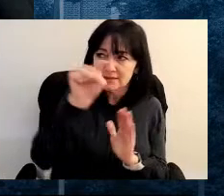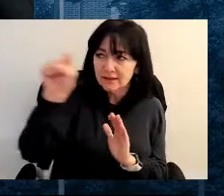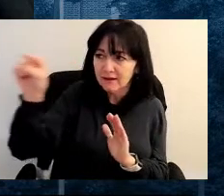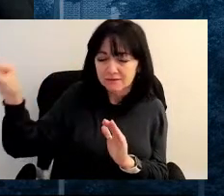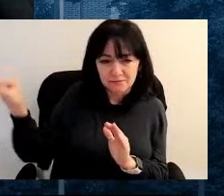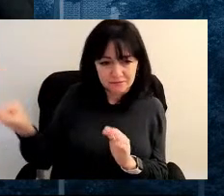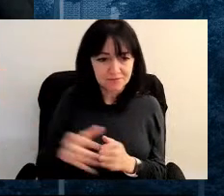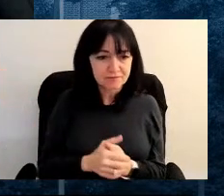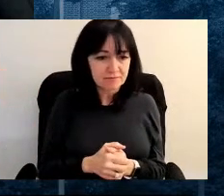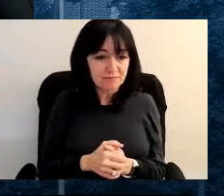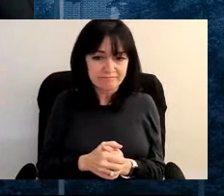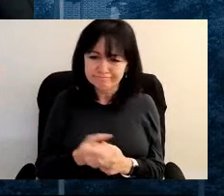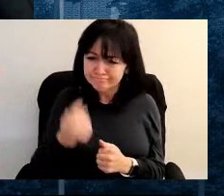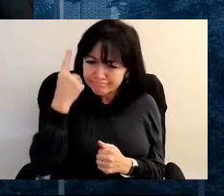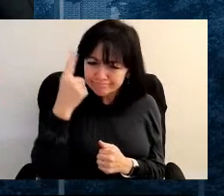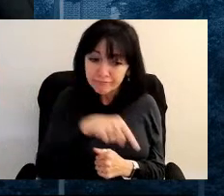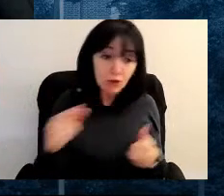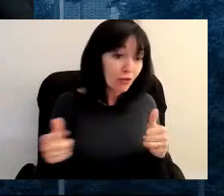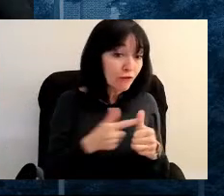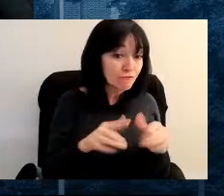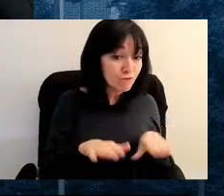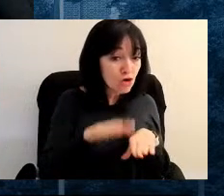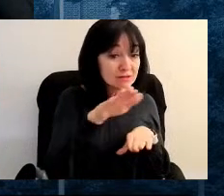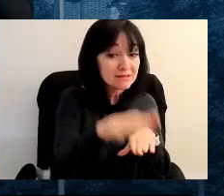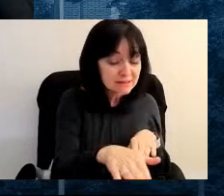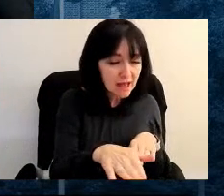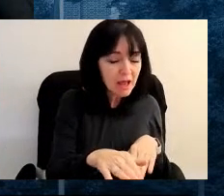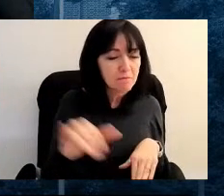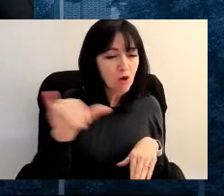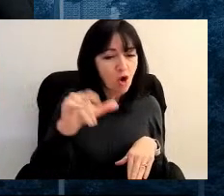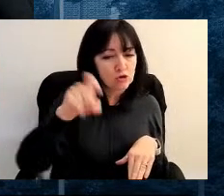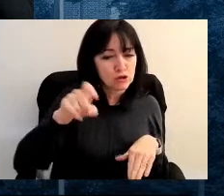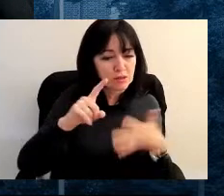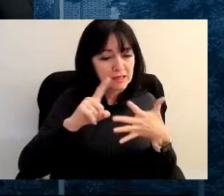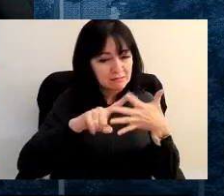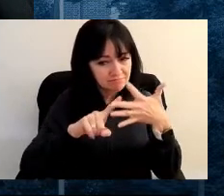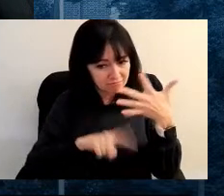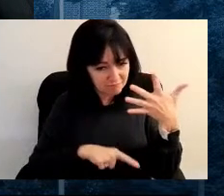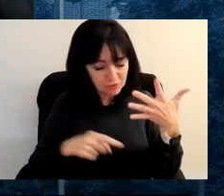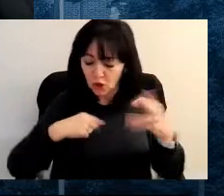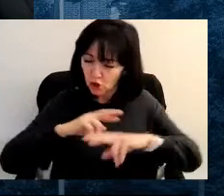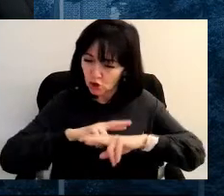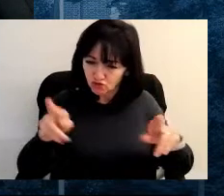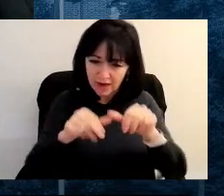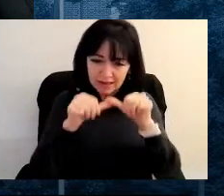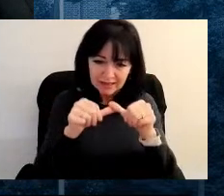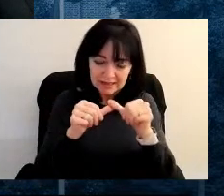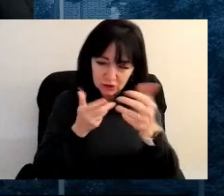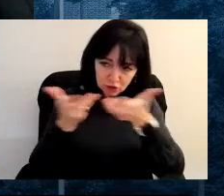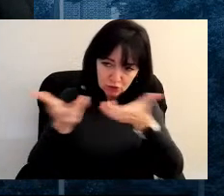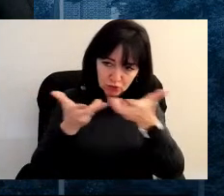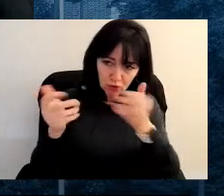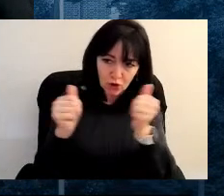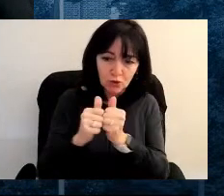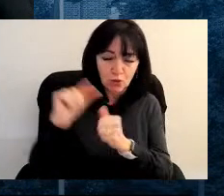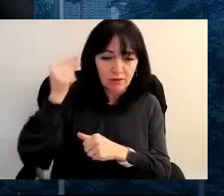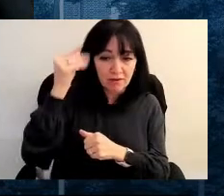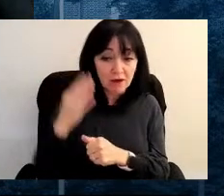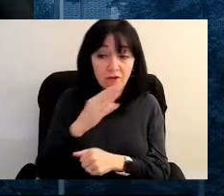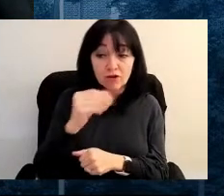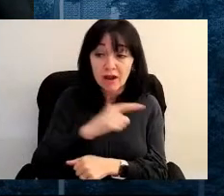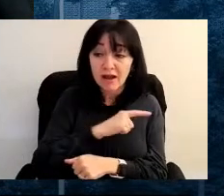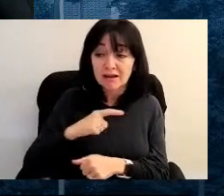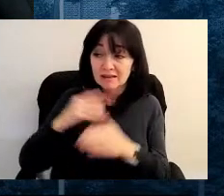will need to be taken in elevating educator pay, and we stand ready to continue to work with the governor and all of our legislators to